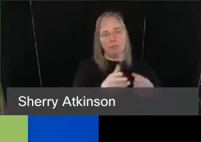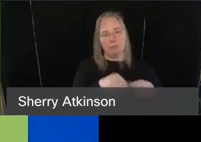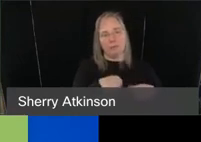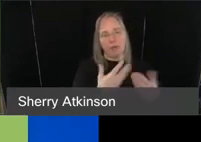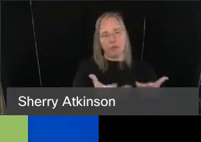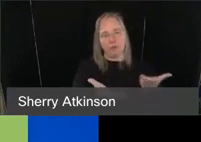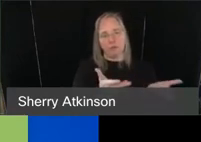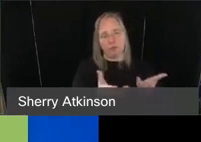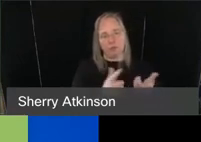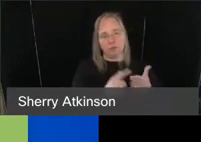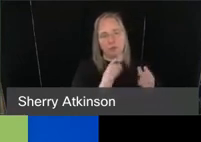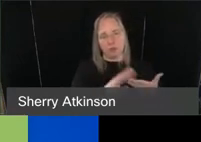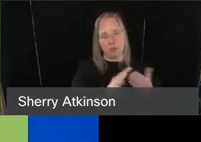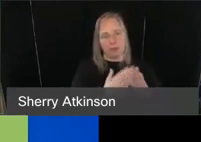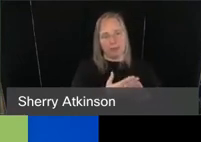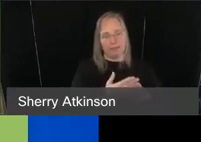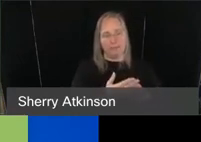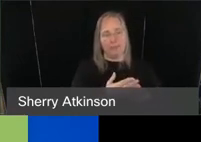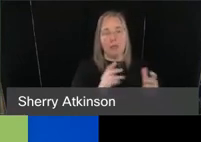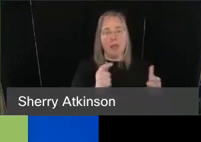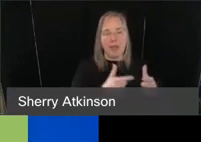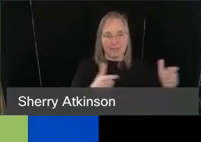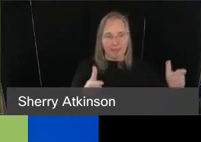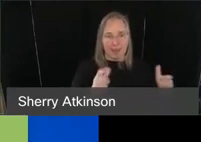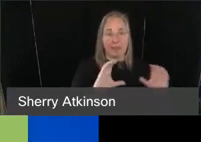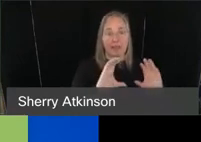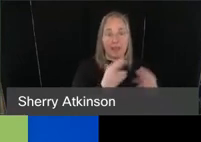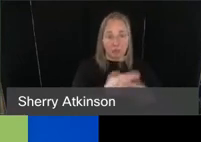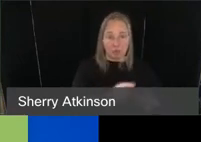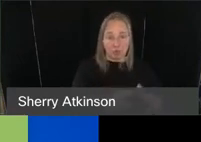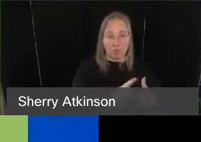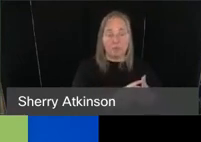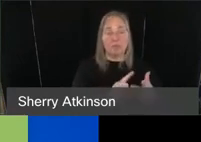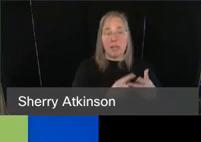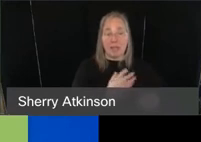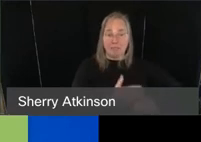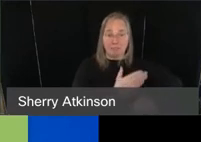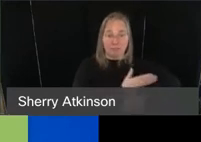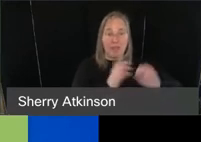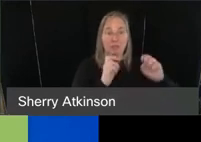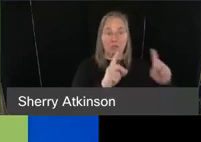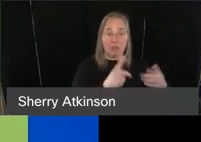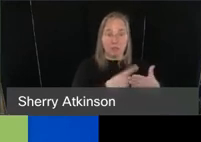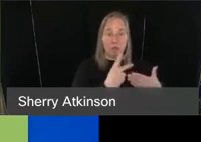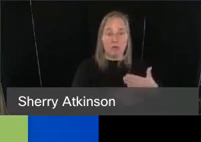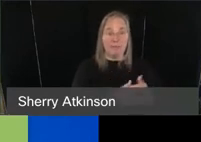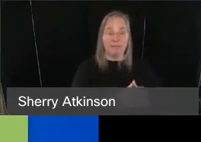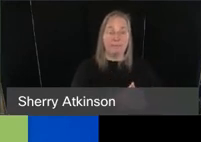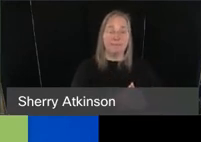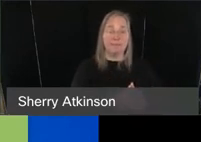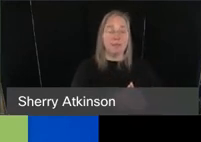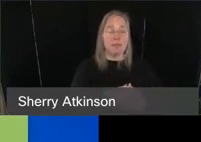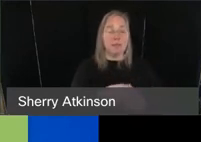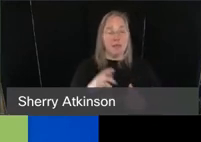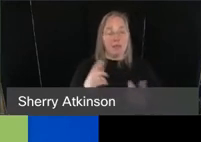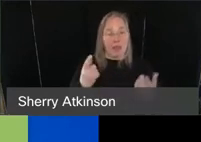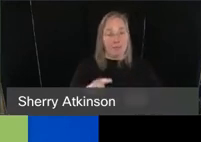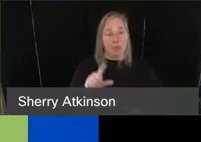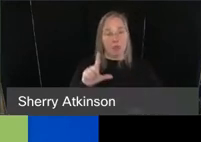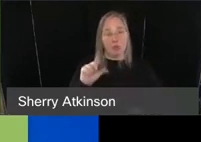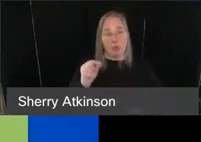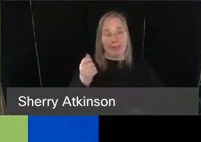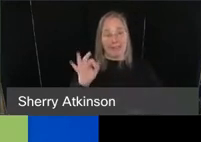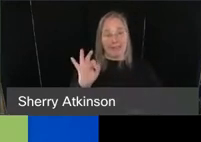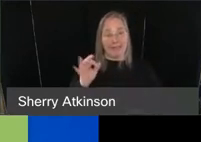community, expand our classrooms, and enhance our educational programming. In